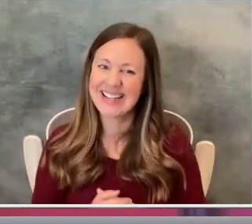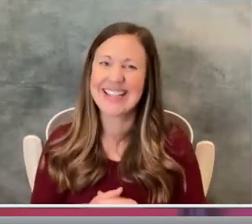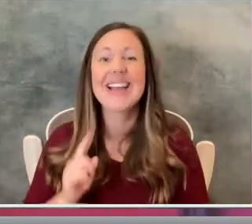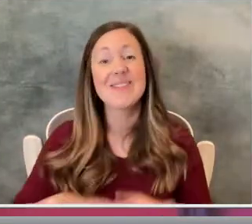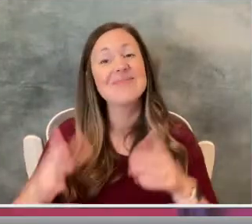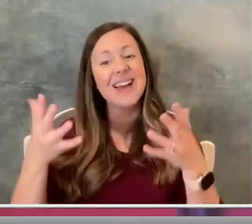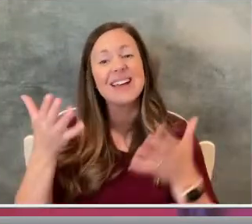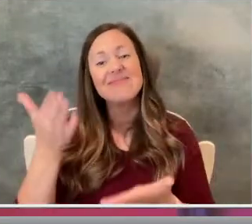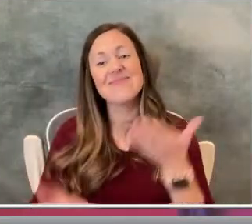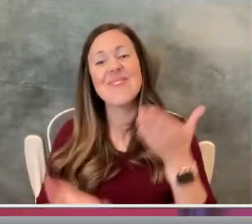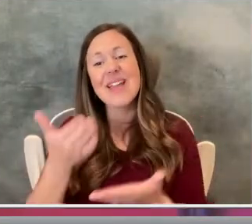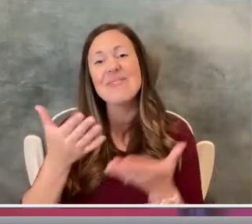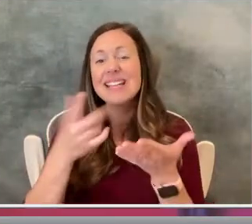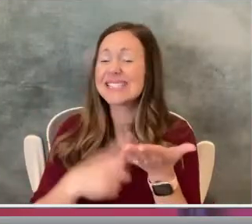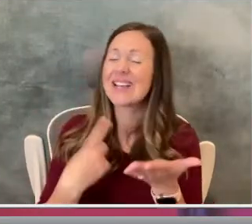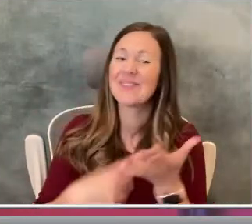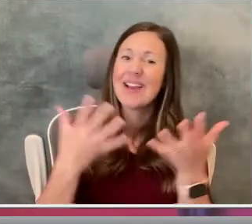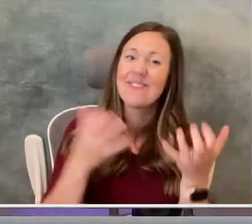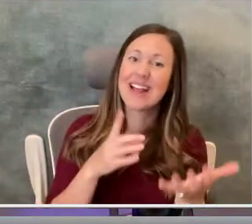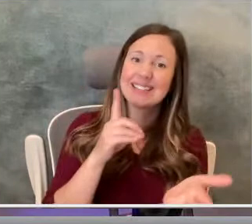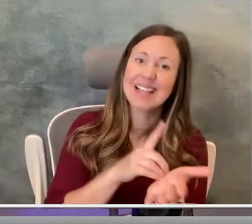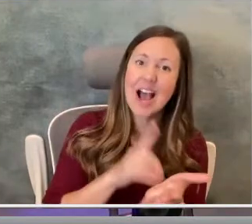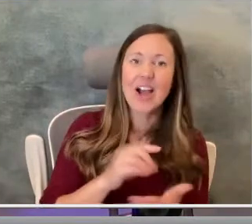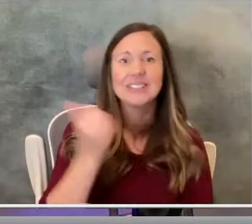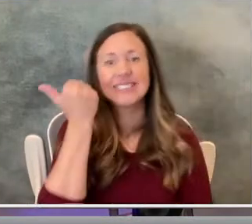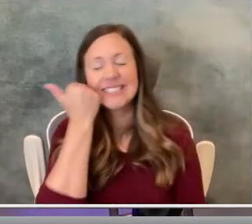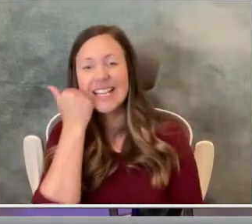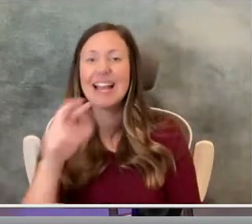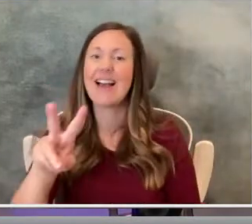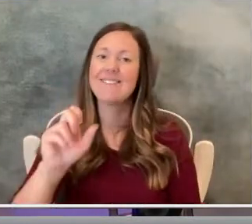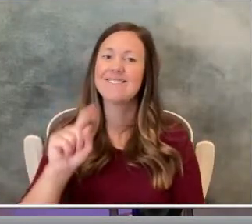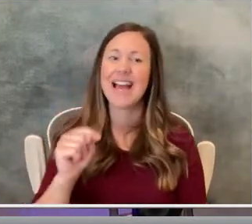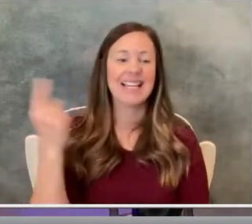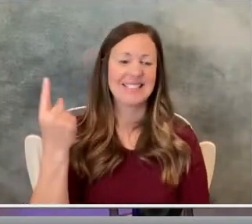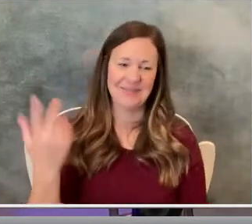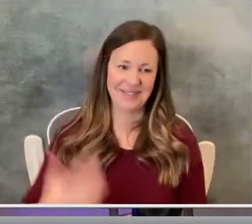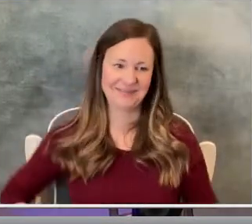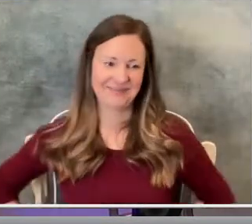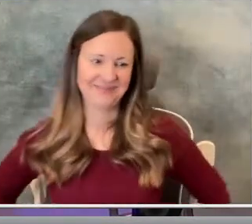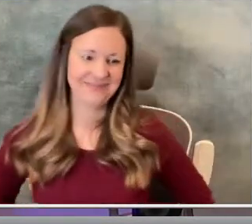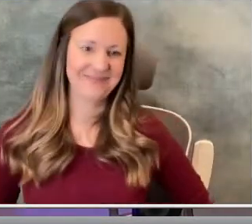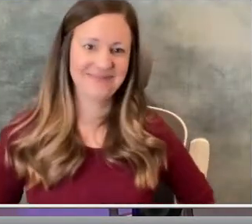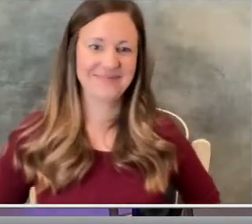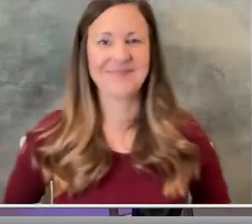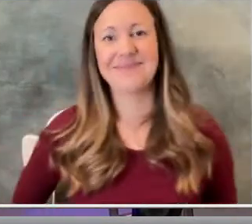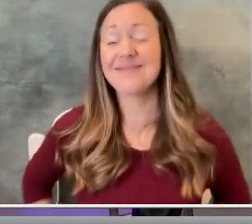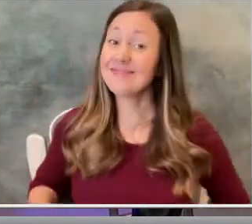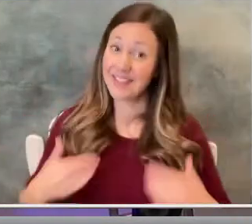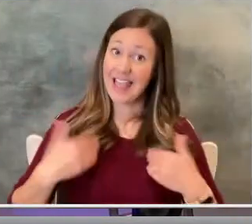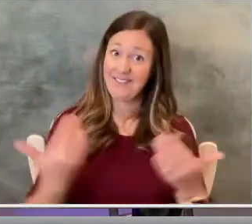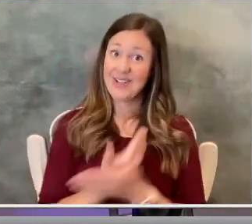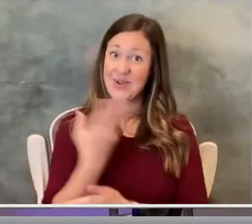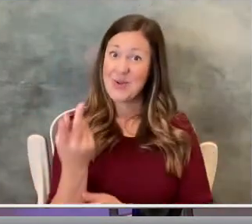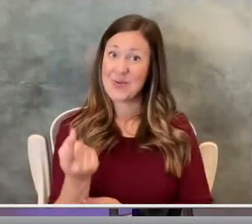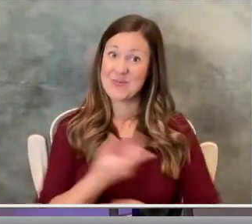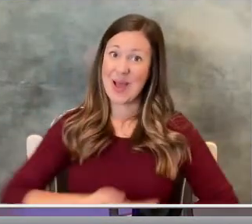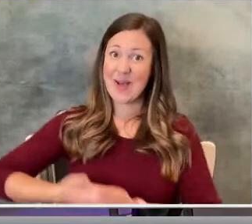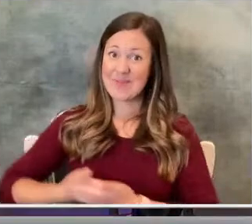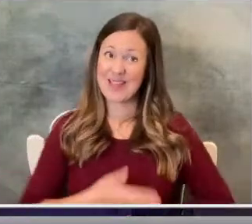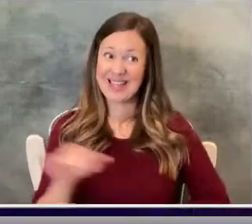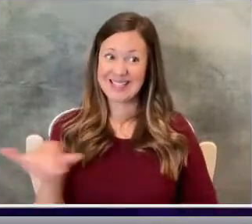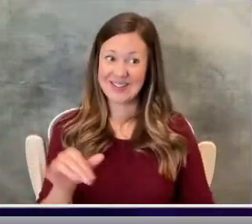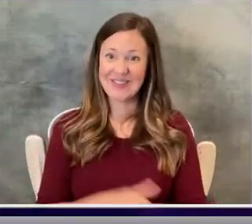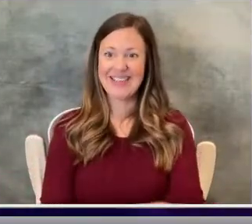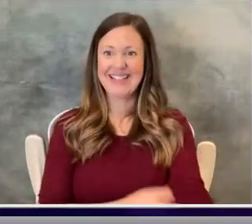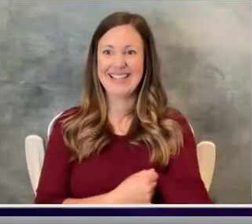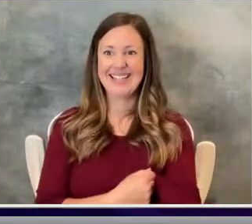or dentist or a veterinarian or something. Something like that. Yeah, well, you have a new puppy, so they can find out. Hopefully it all stays good there. Up next, we want to go to